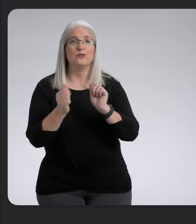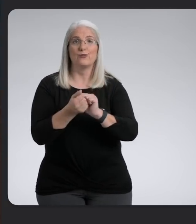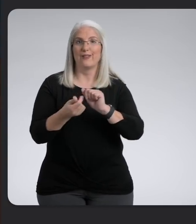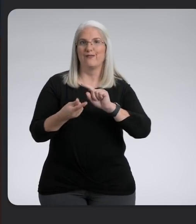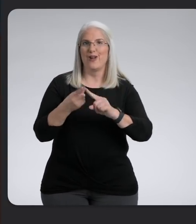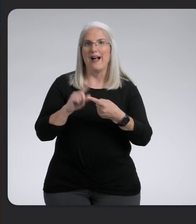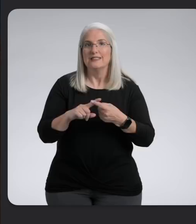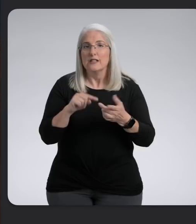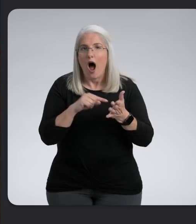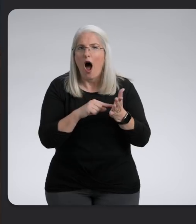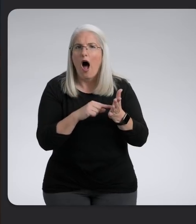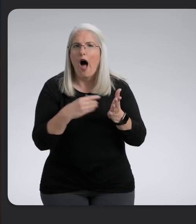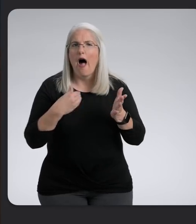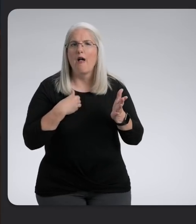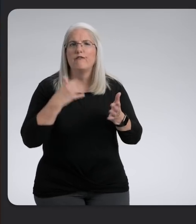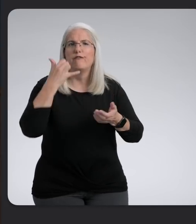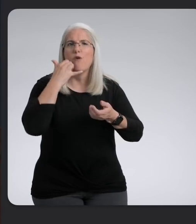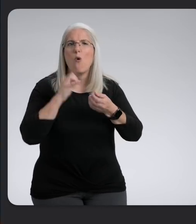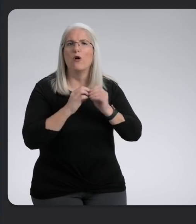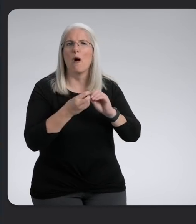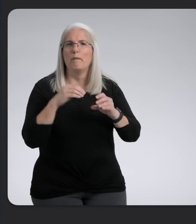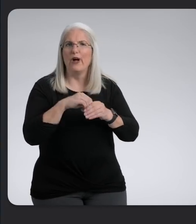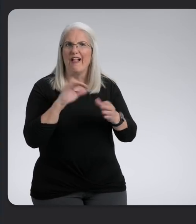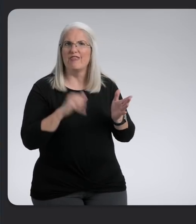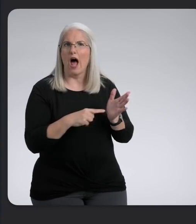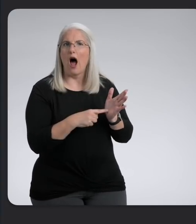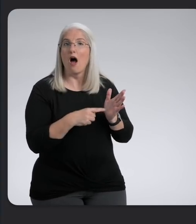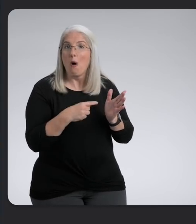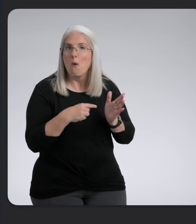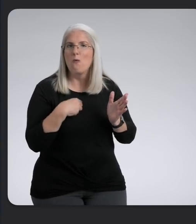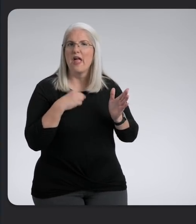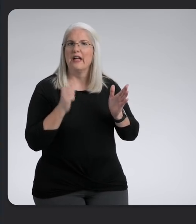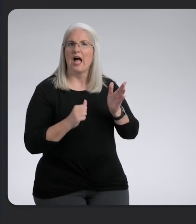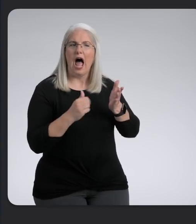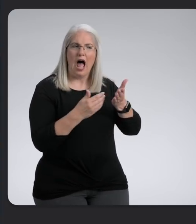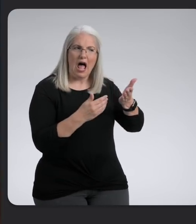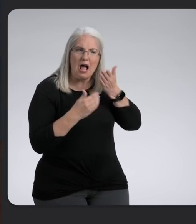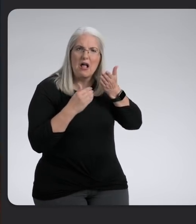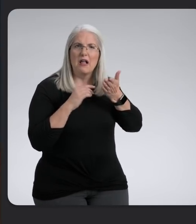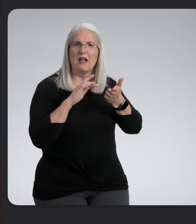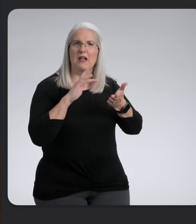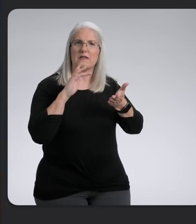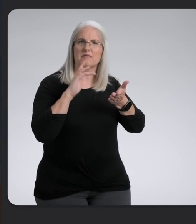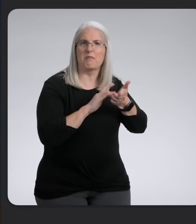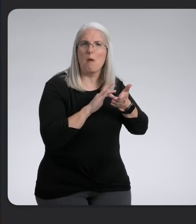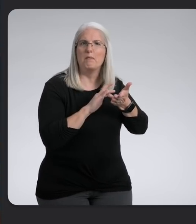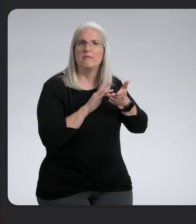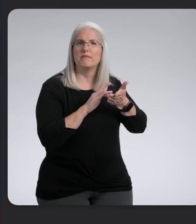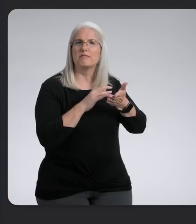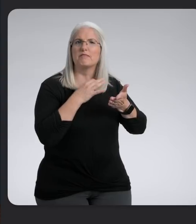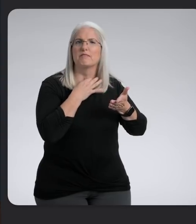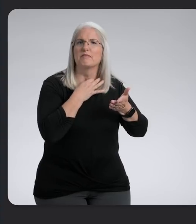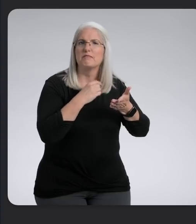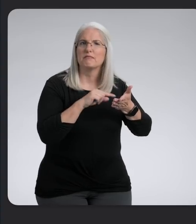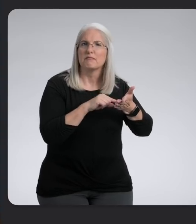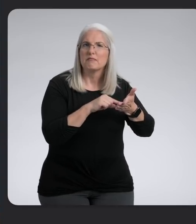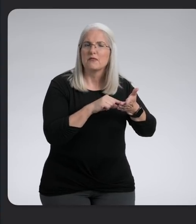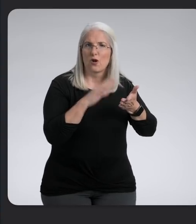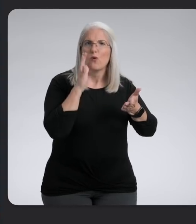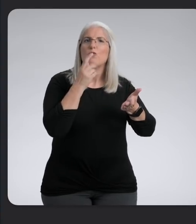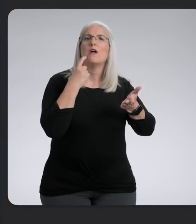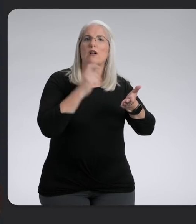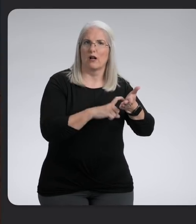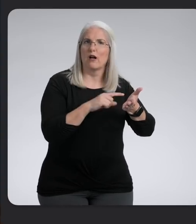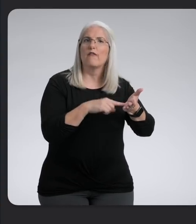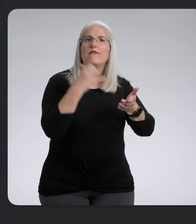in the background is a phone number. I can just zoom in, and with Live Text, it's recognized with a link. I can